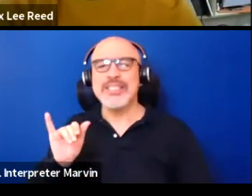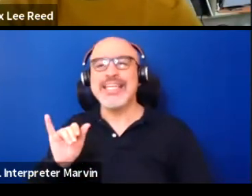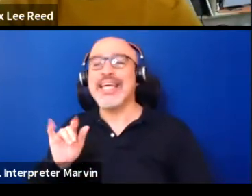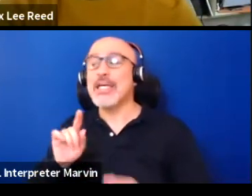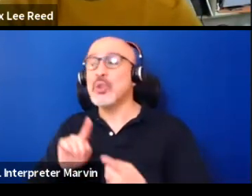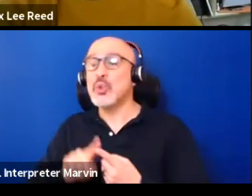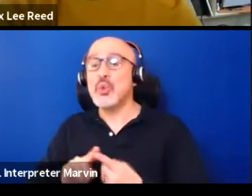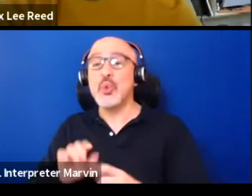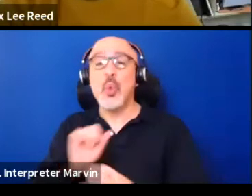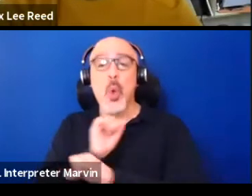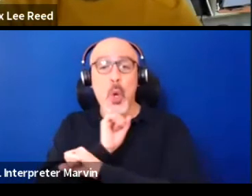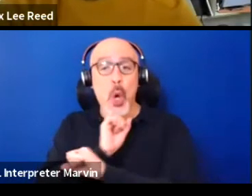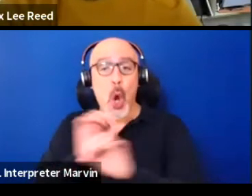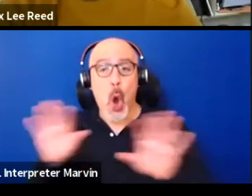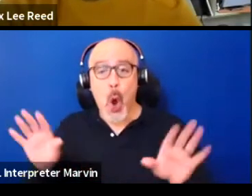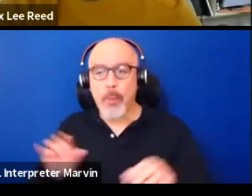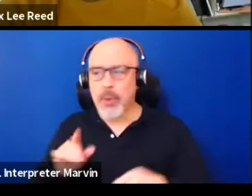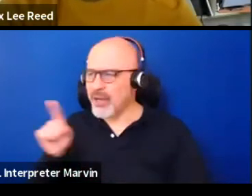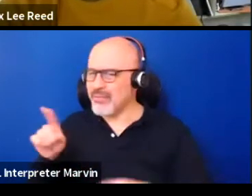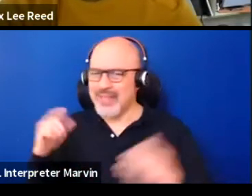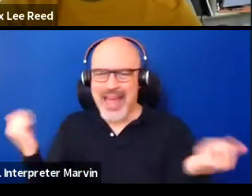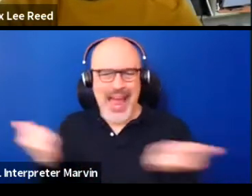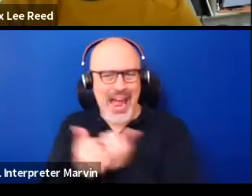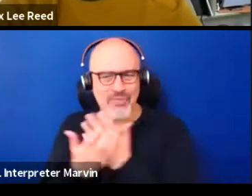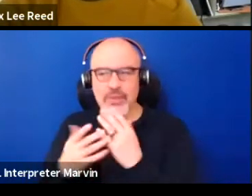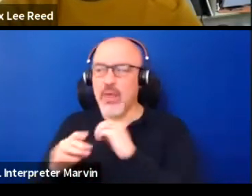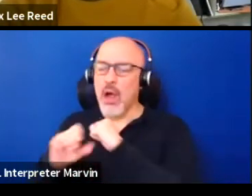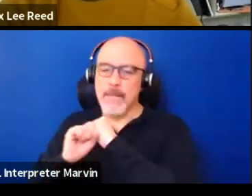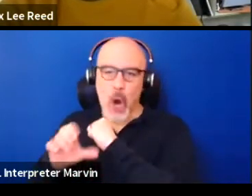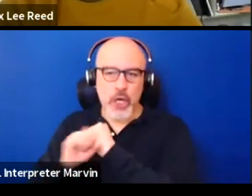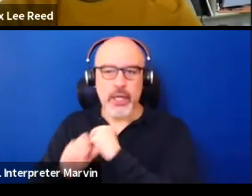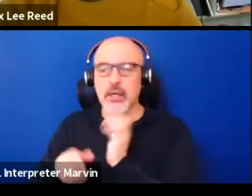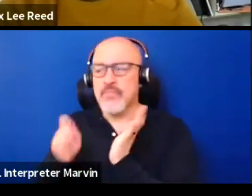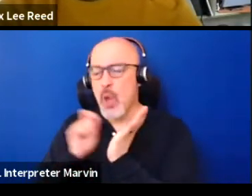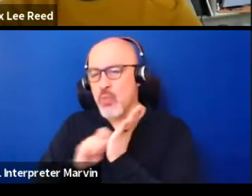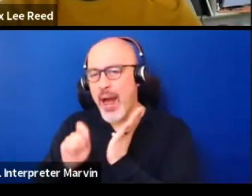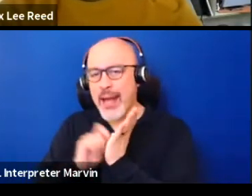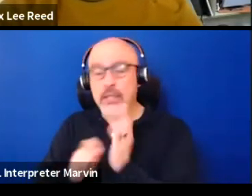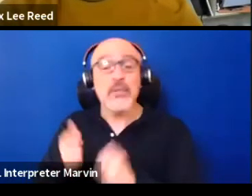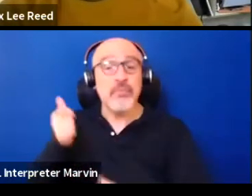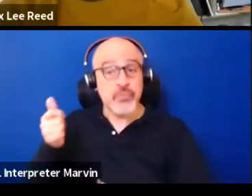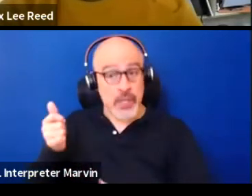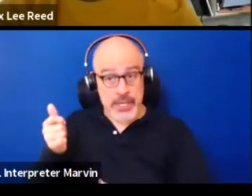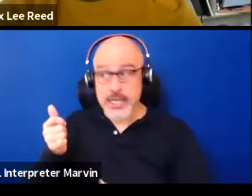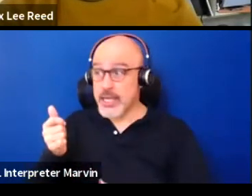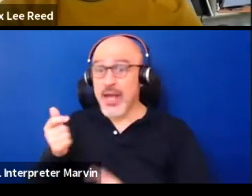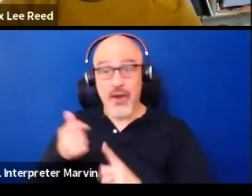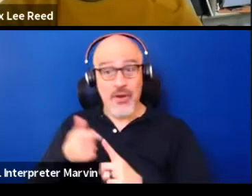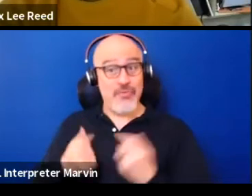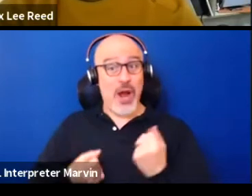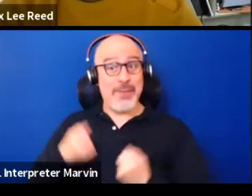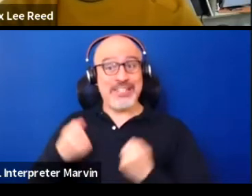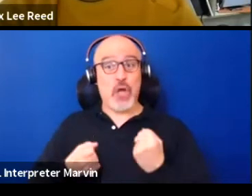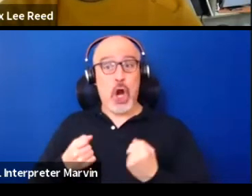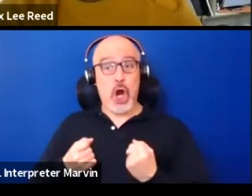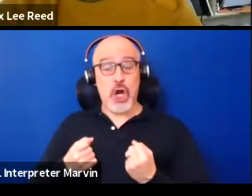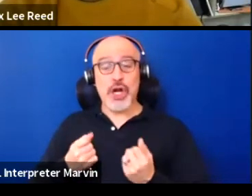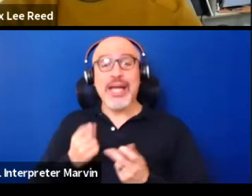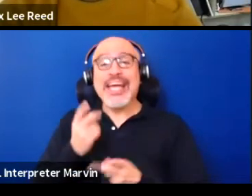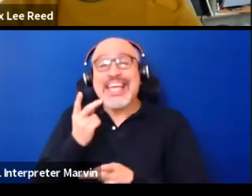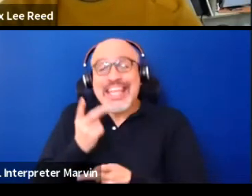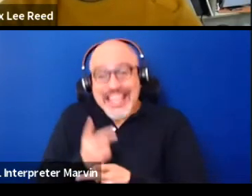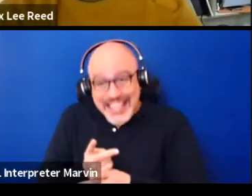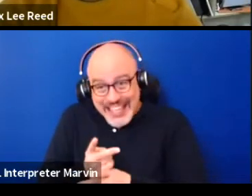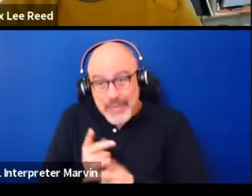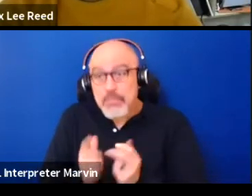writes all of it. He markets all of it. Even when he was going out of his car, he got to keep most of